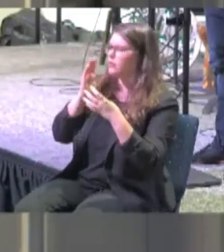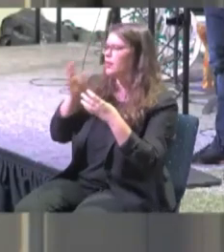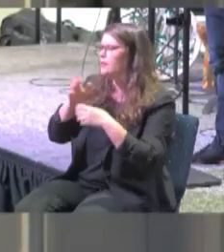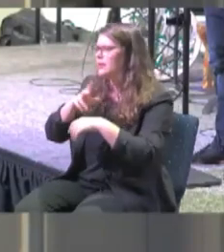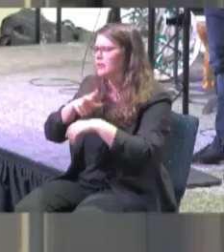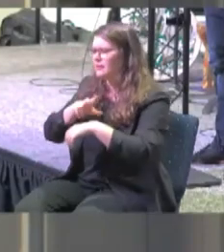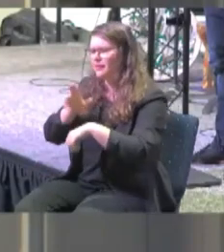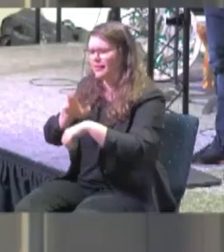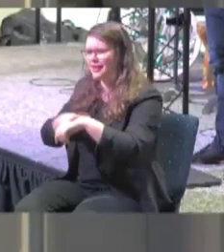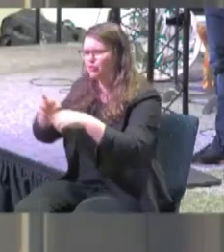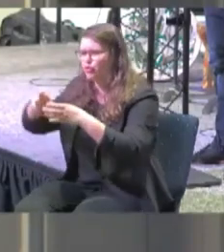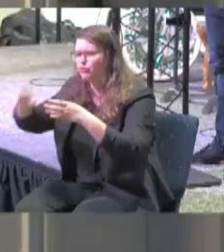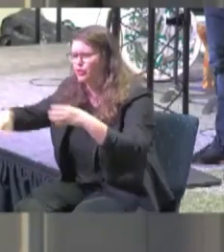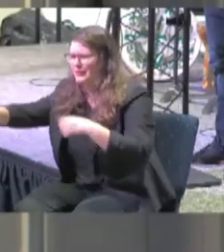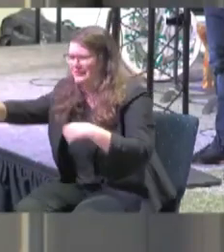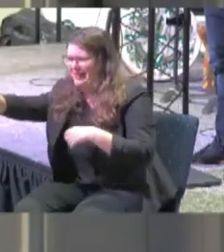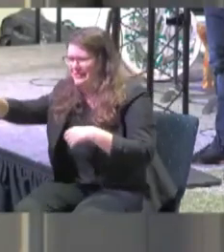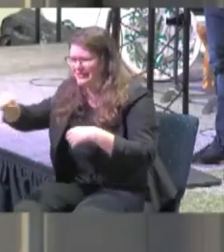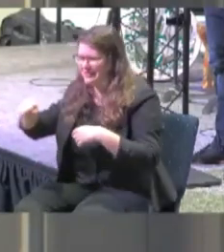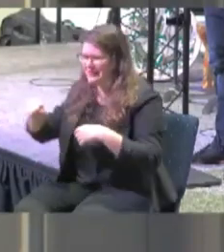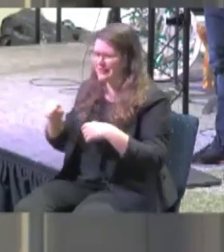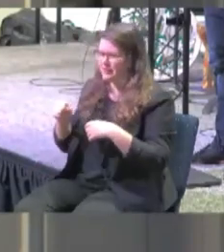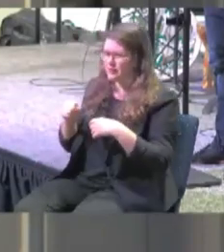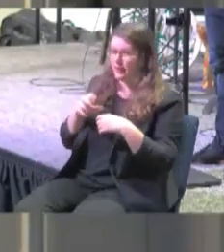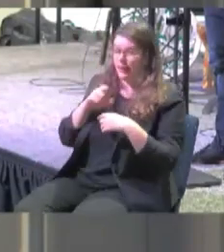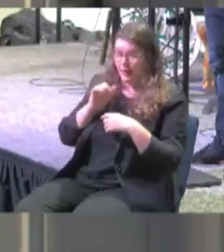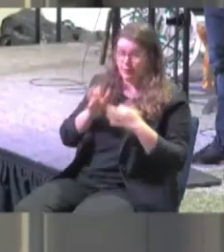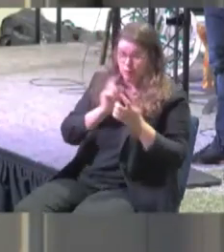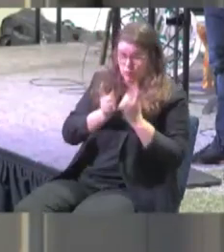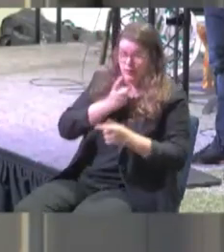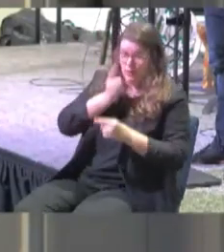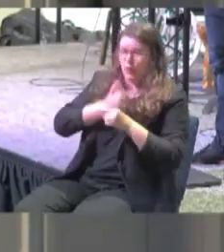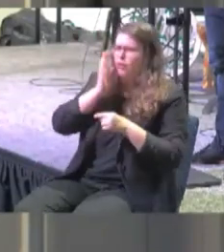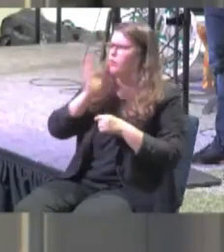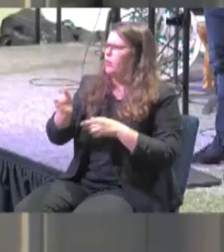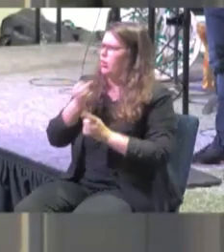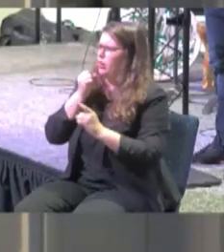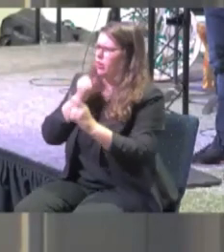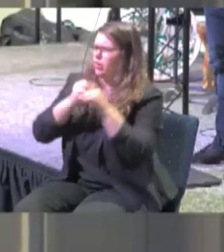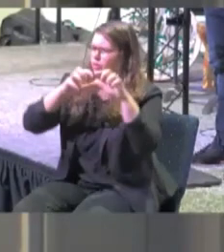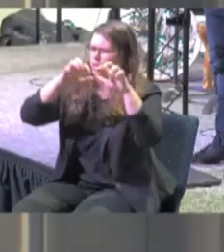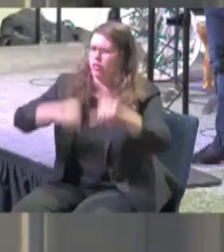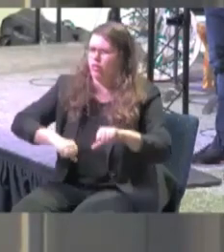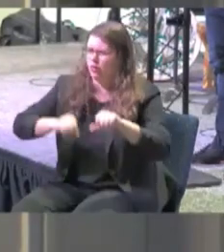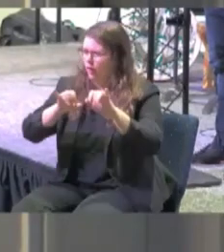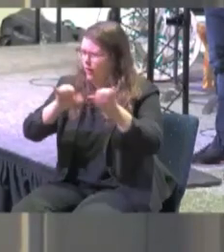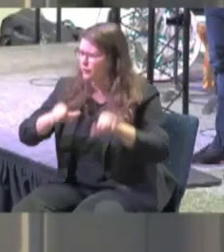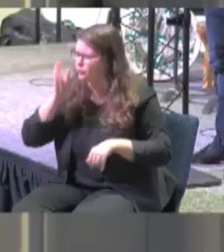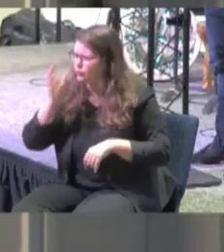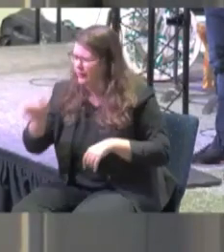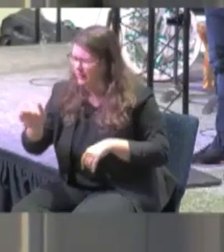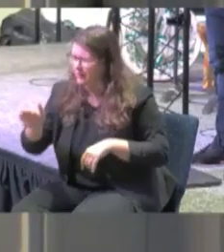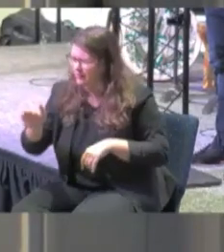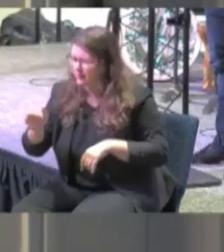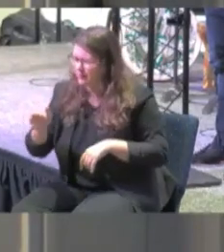good translation, rather than you're going for iconoclasm in your